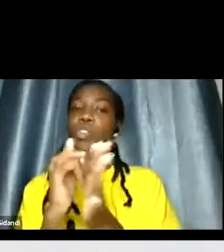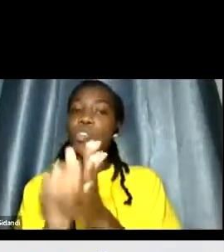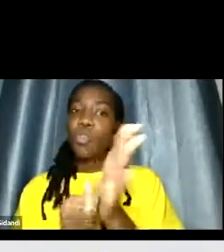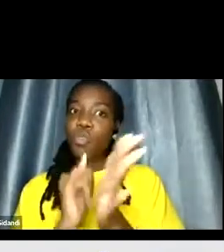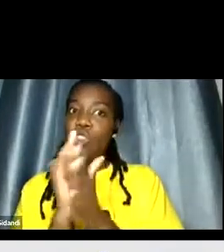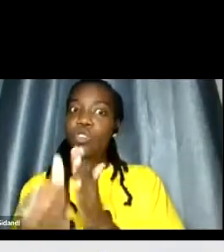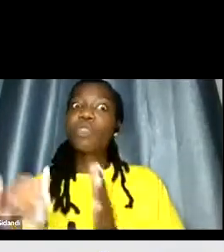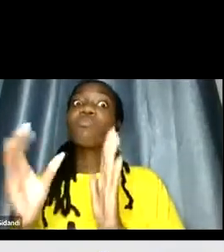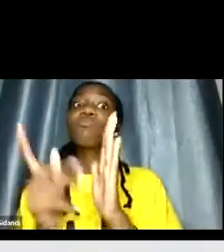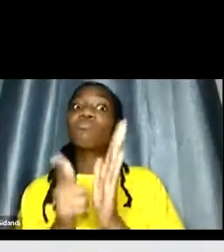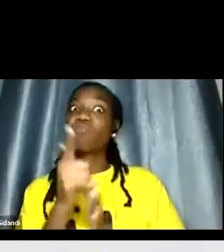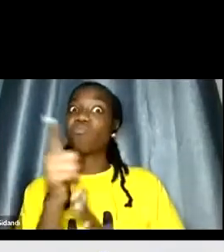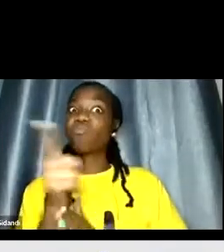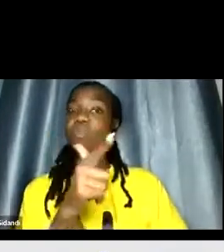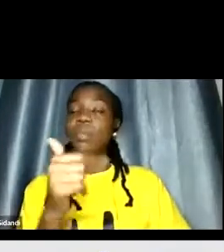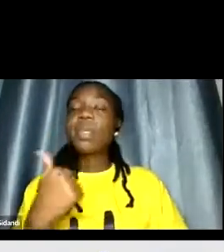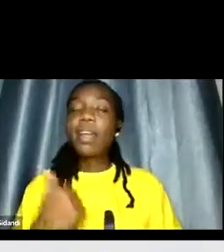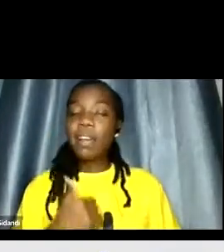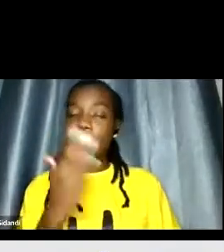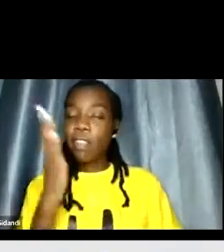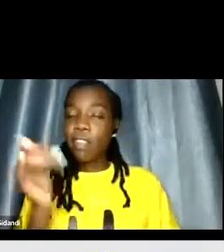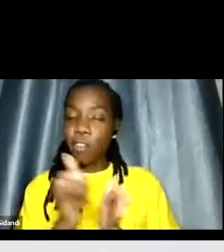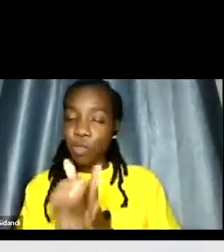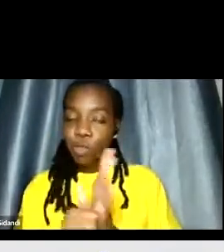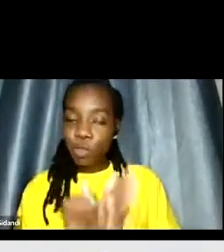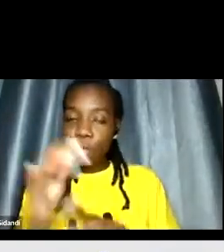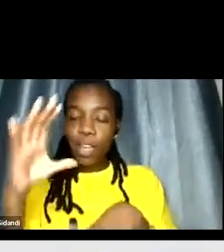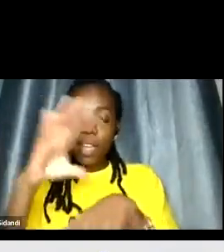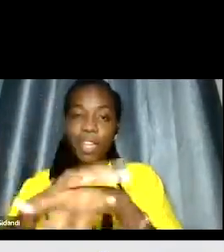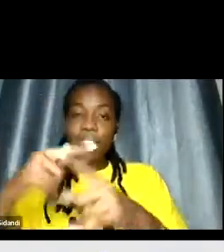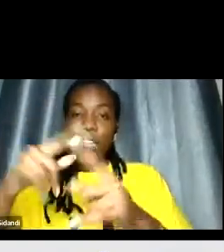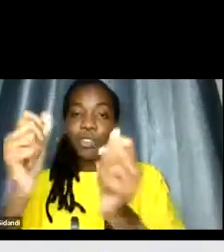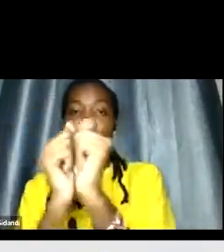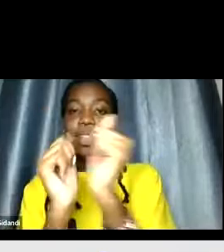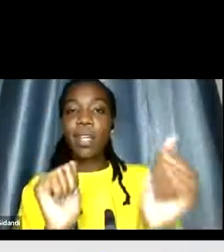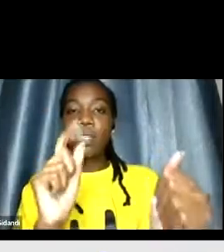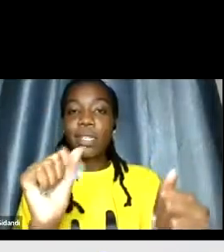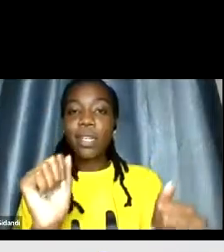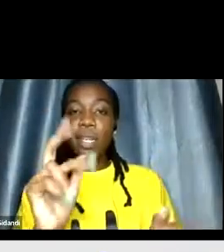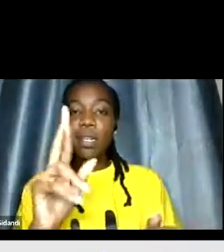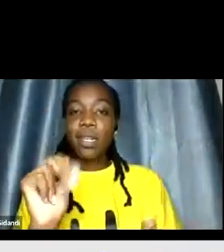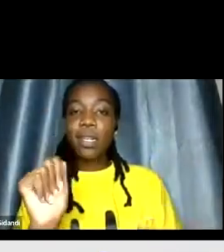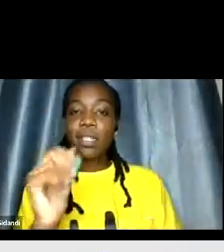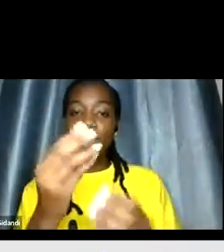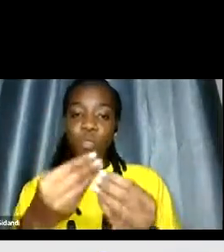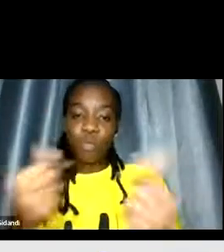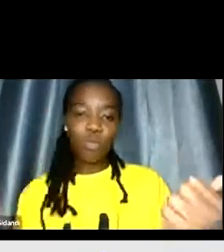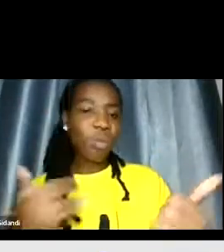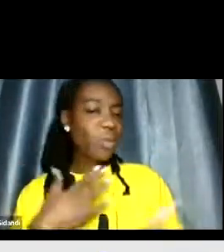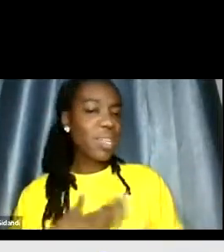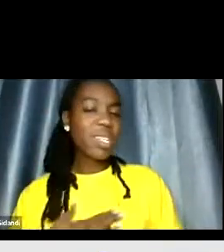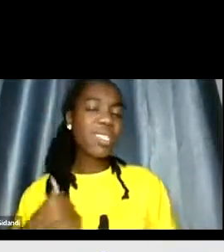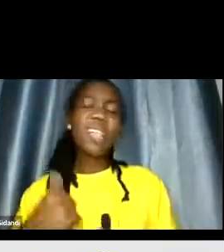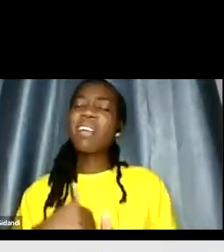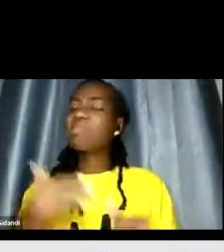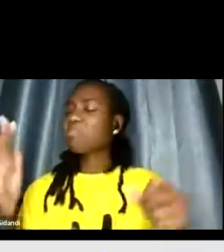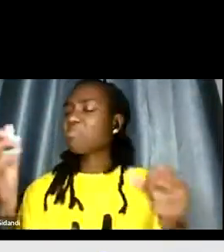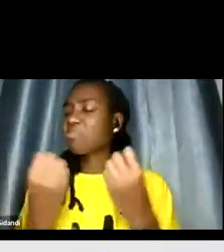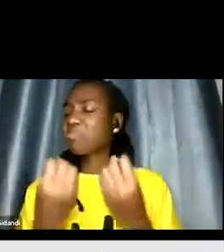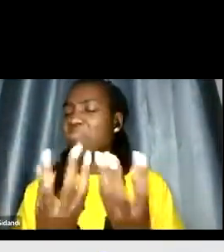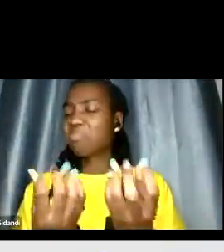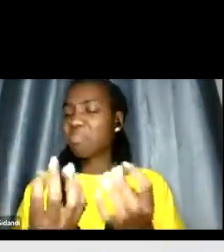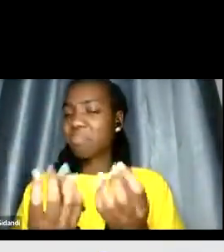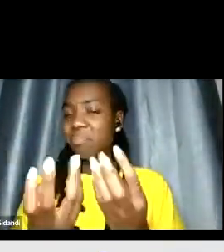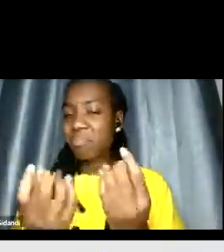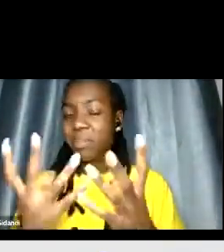Our YouTube channel is Get It Right with the Tara Solutions. If you would like to catch on, please go. There's a lot of information in there.